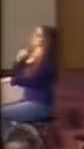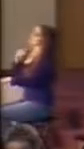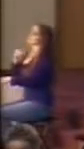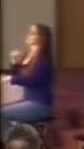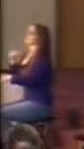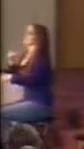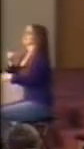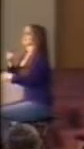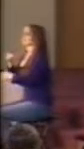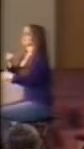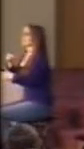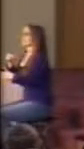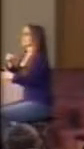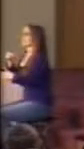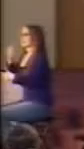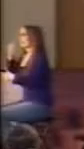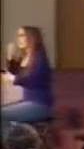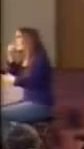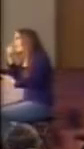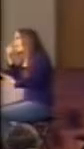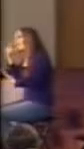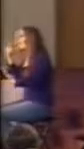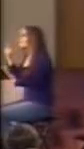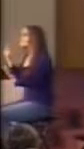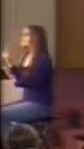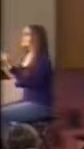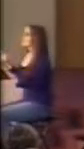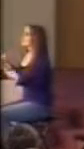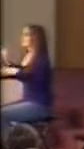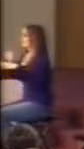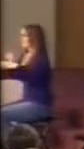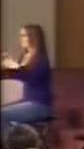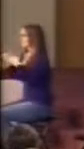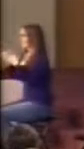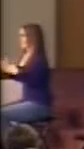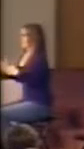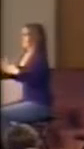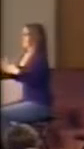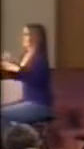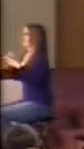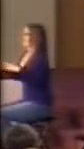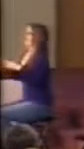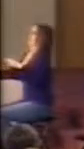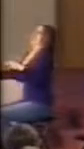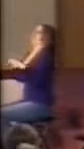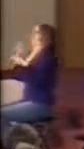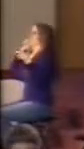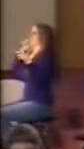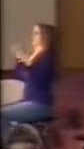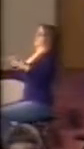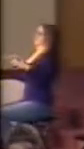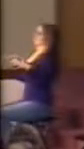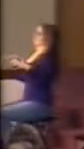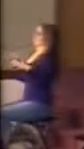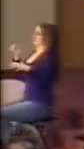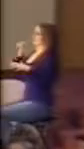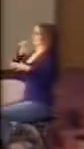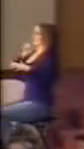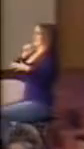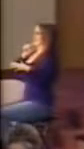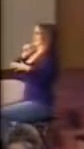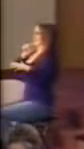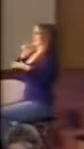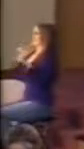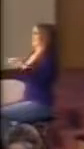incoherent. And when it finally ended, the church leadership sat stunned in silence, much like you are now.